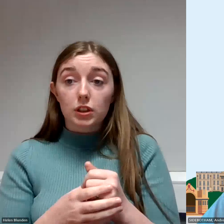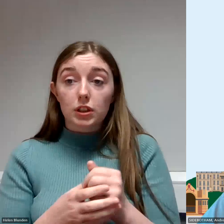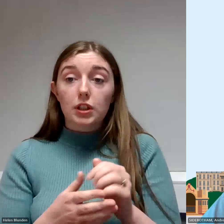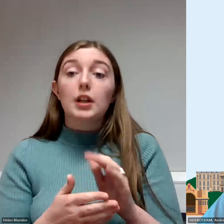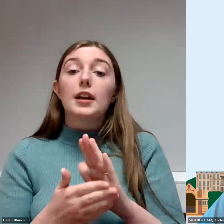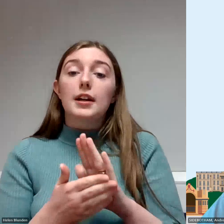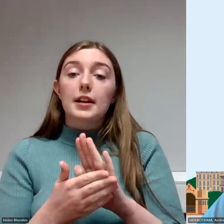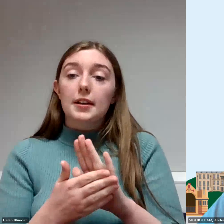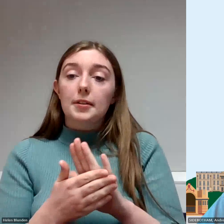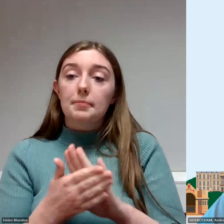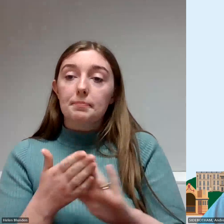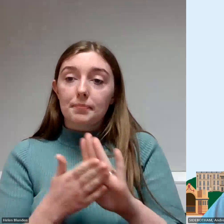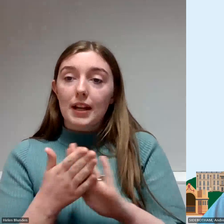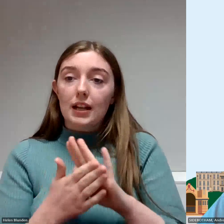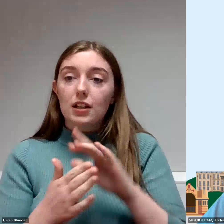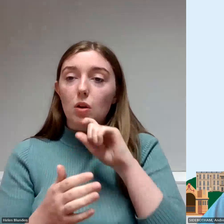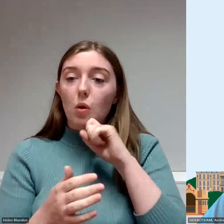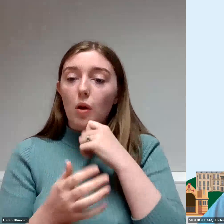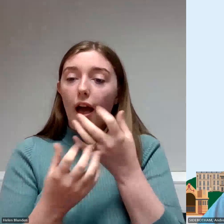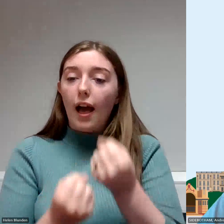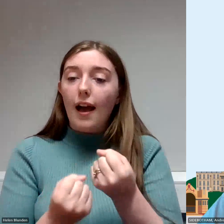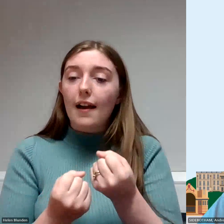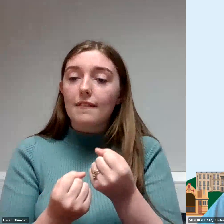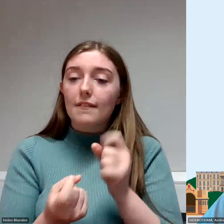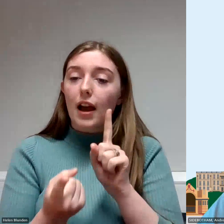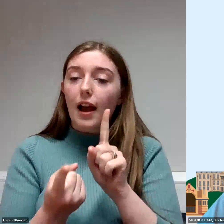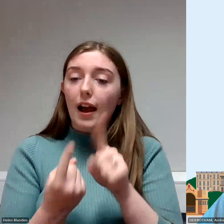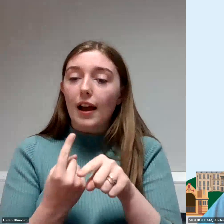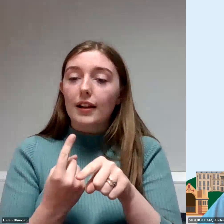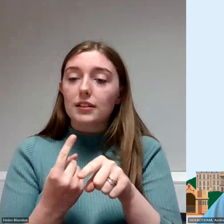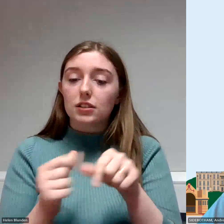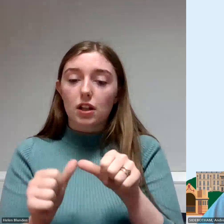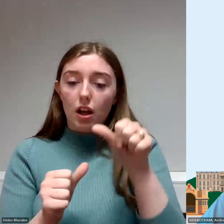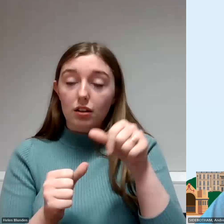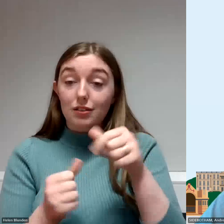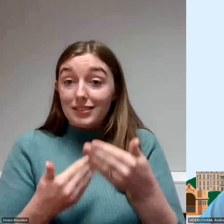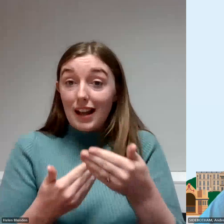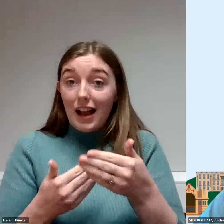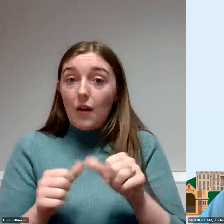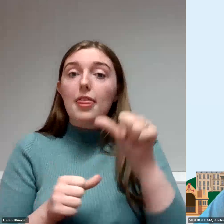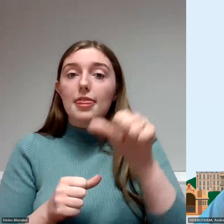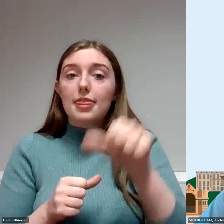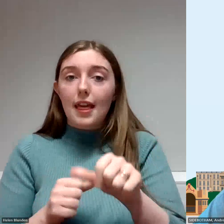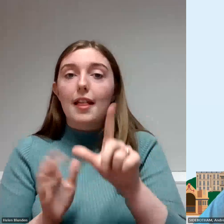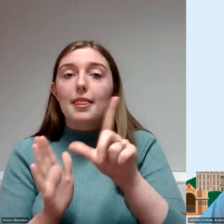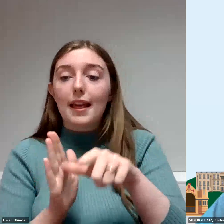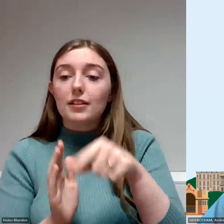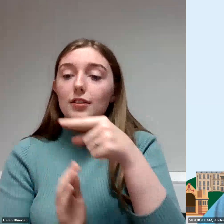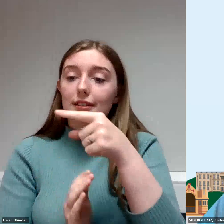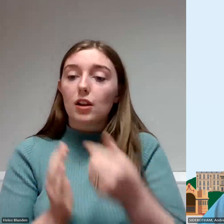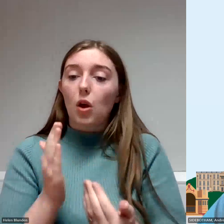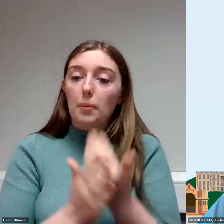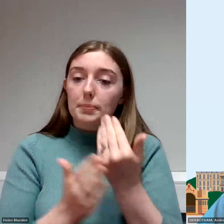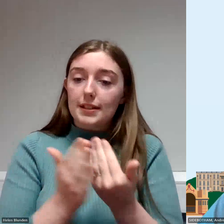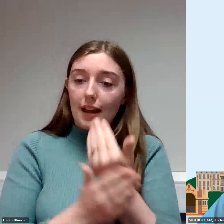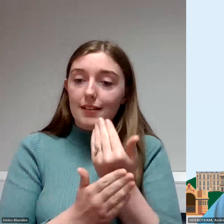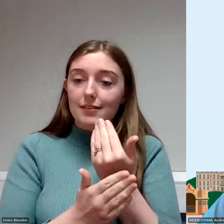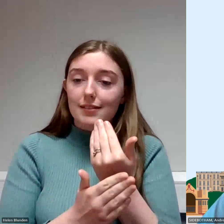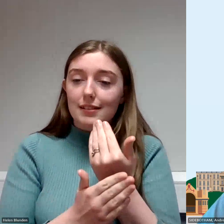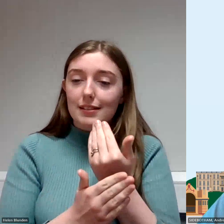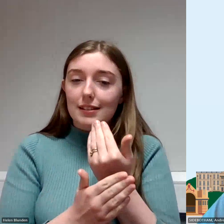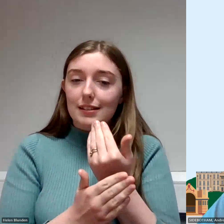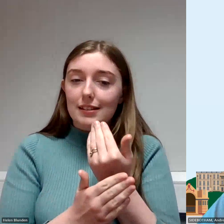Andrew's already said in there, and then I'll update that document. It sounds like something where it may take a few days in order